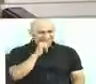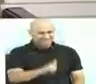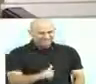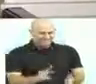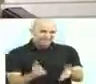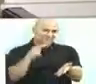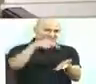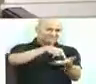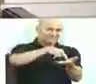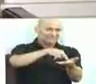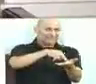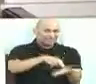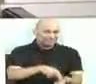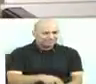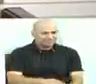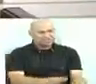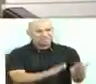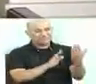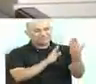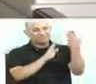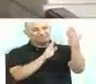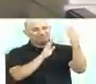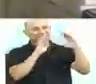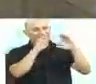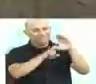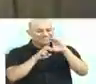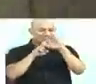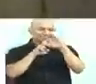before the throne. Now let's sing.